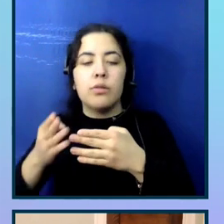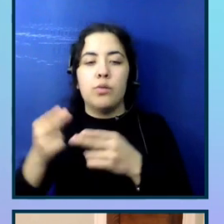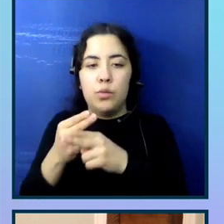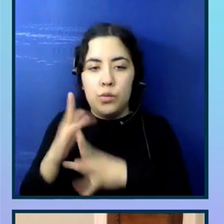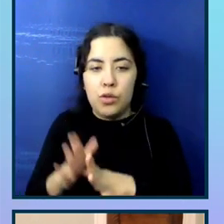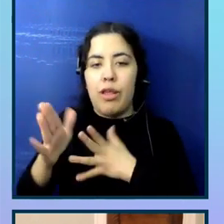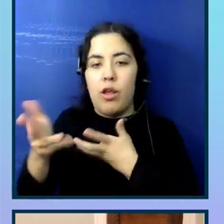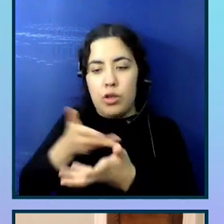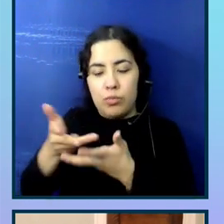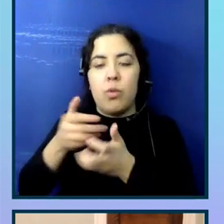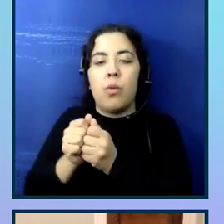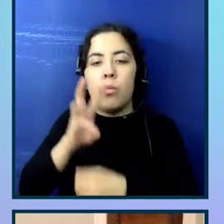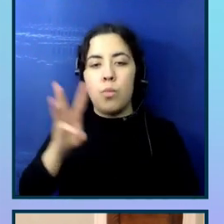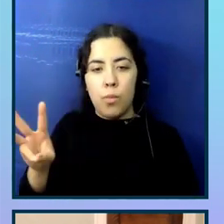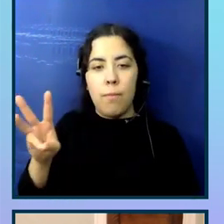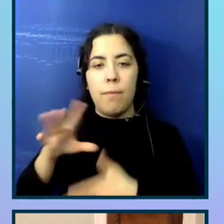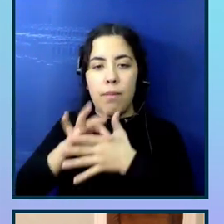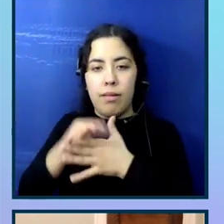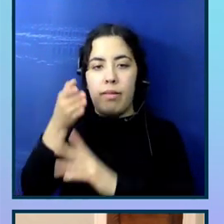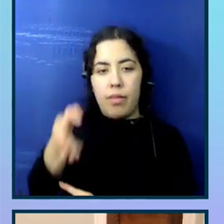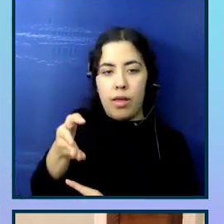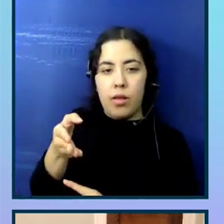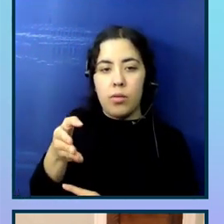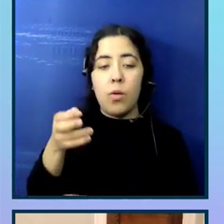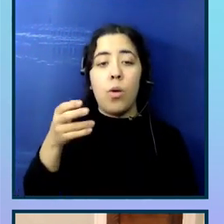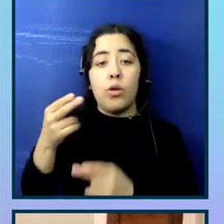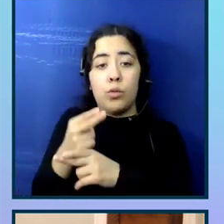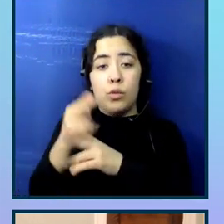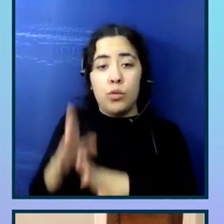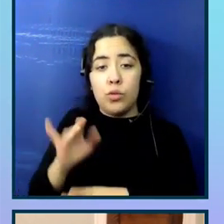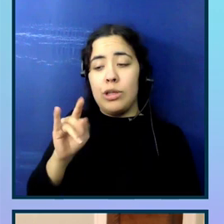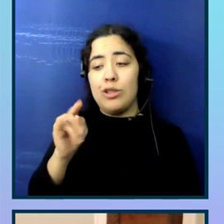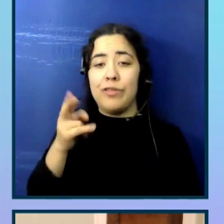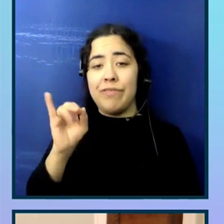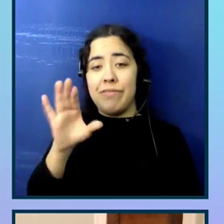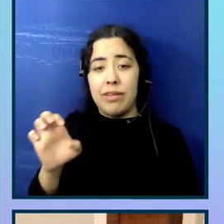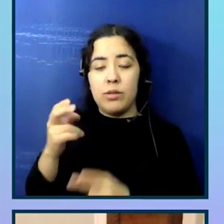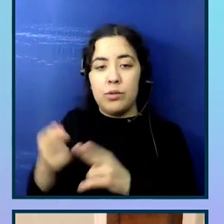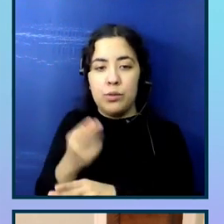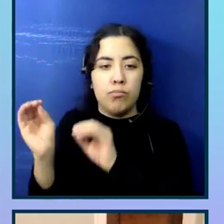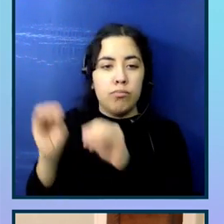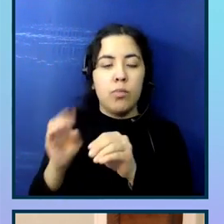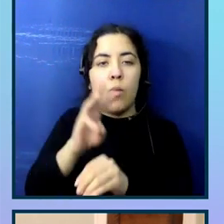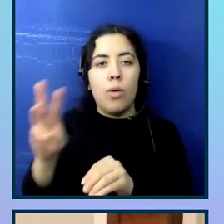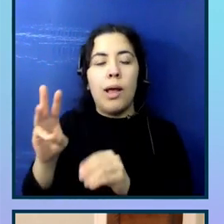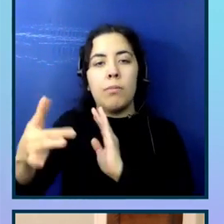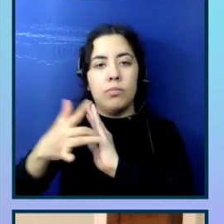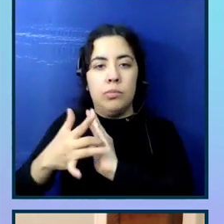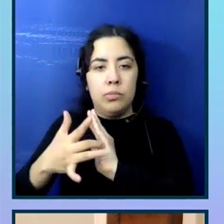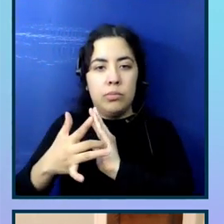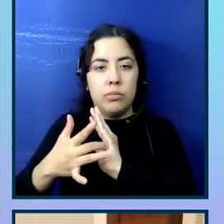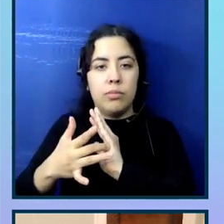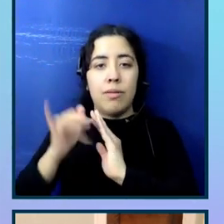end user interaction with web content, or whose user interface is implemented using web technologies. That